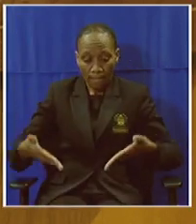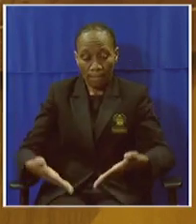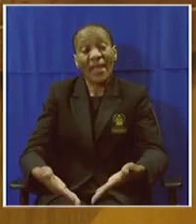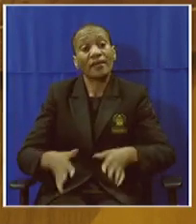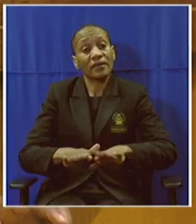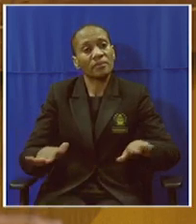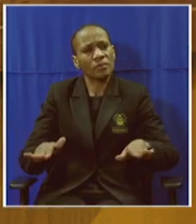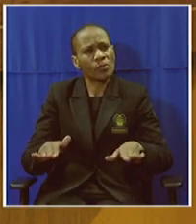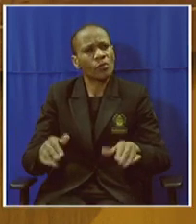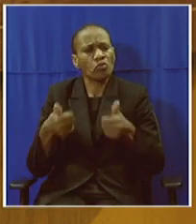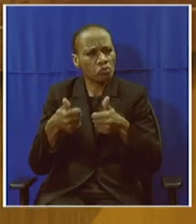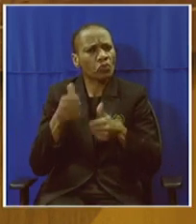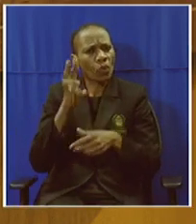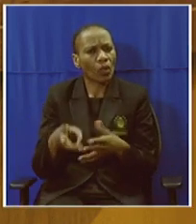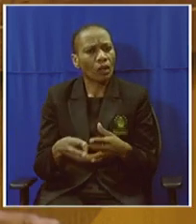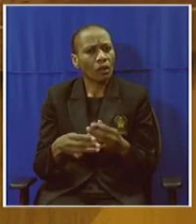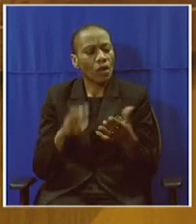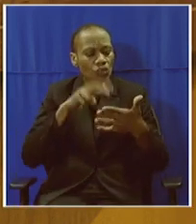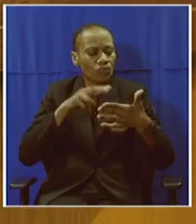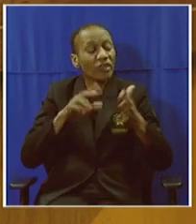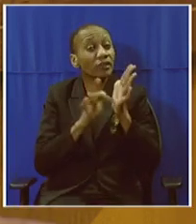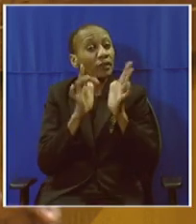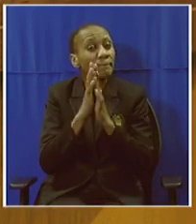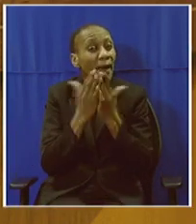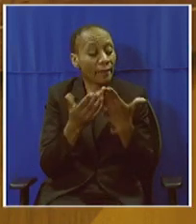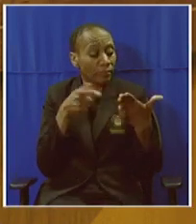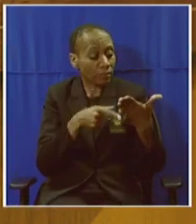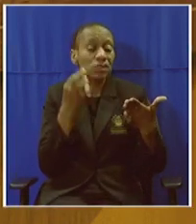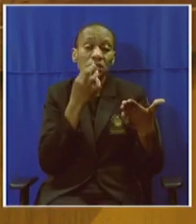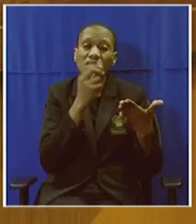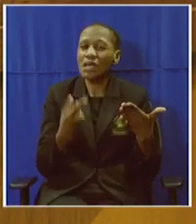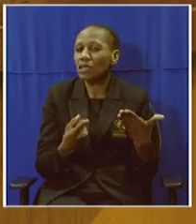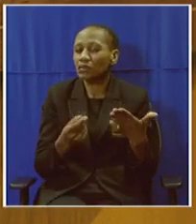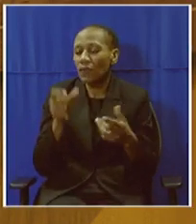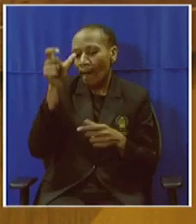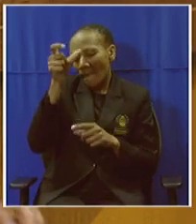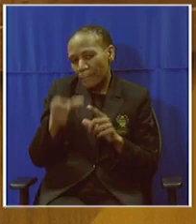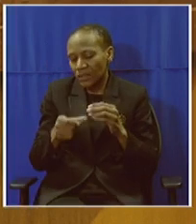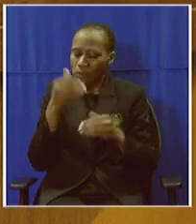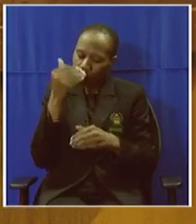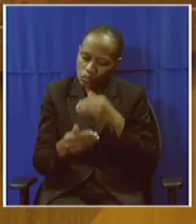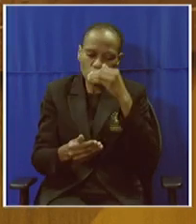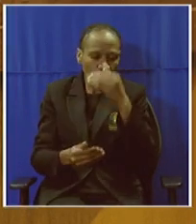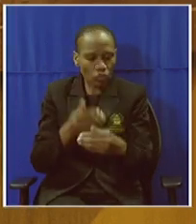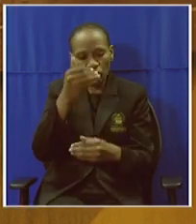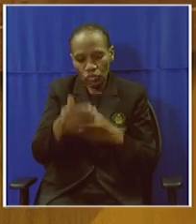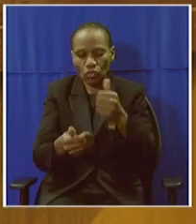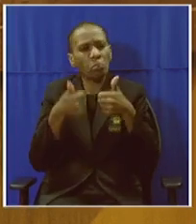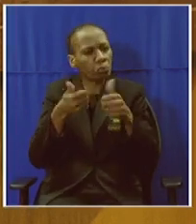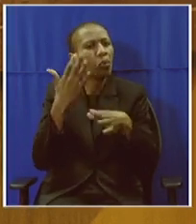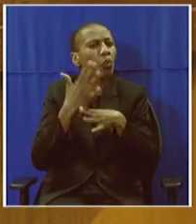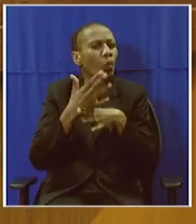esi scripture, it talks about umntu that has served and wamgqiba umsebenzi wakhe. Sithi makalale